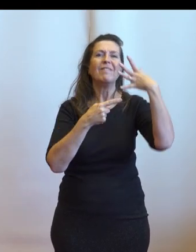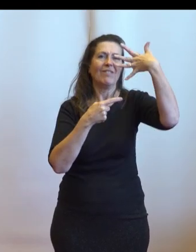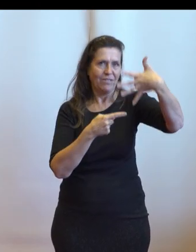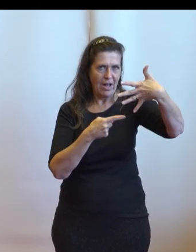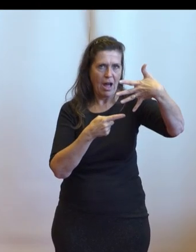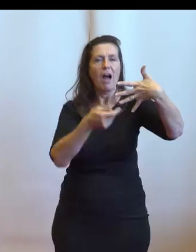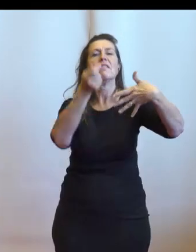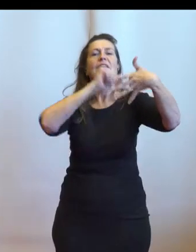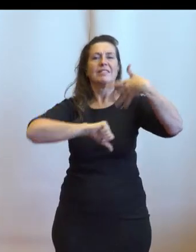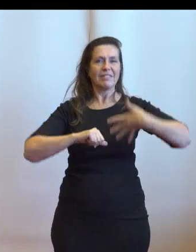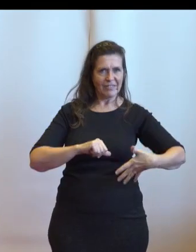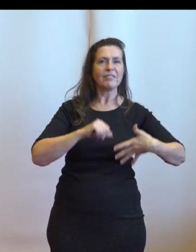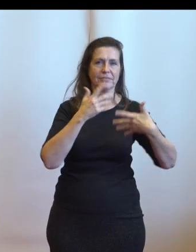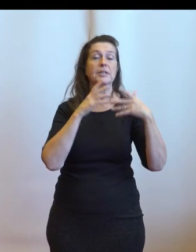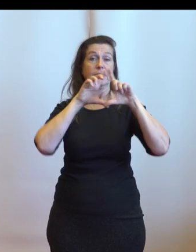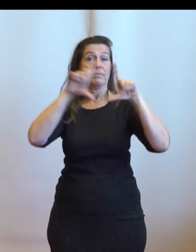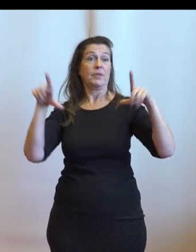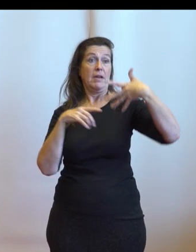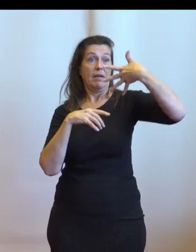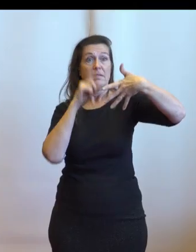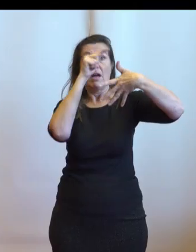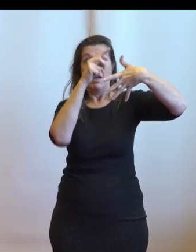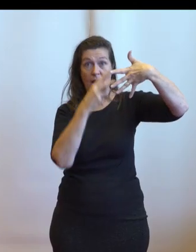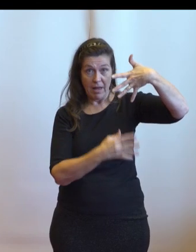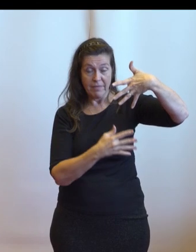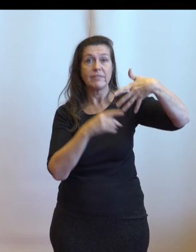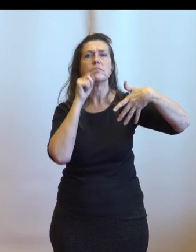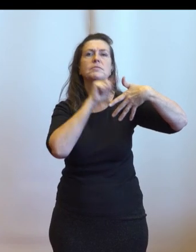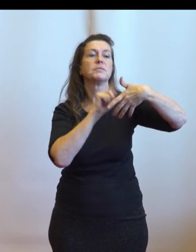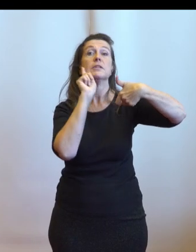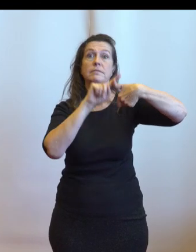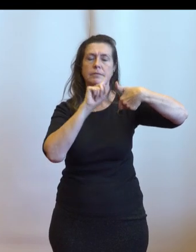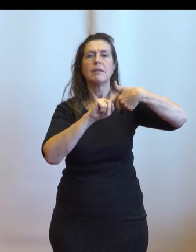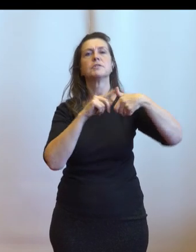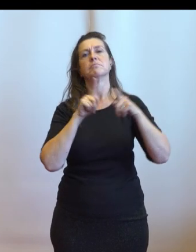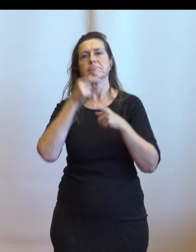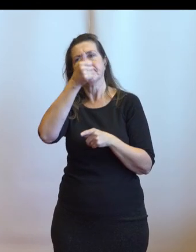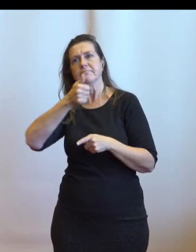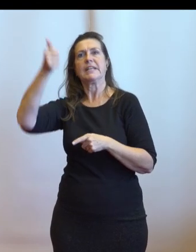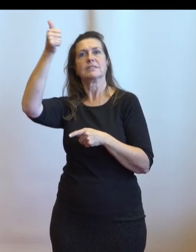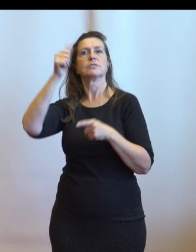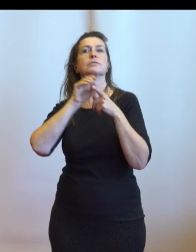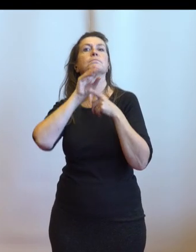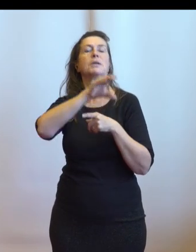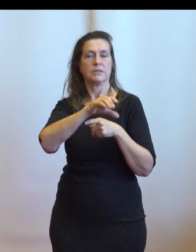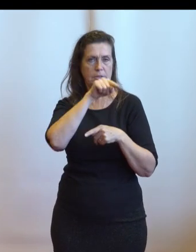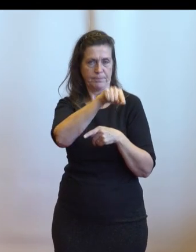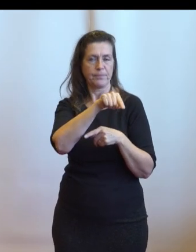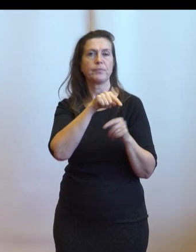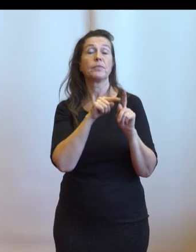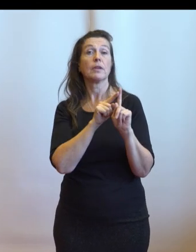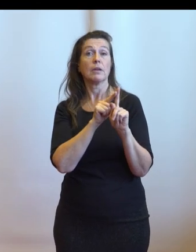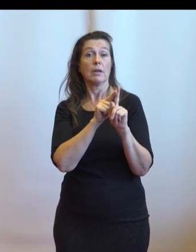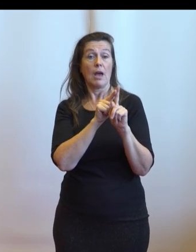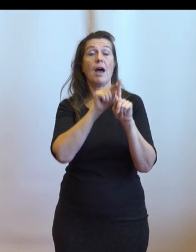5 will be on the next slide. And they are the points we covered earlier on. So first, you've got your exec level sponsor. If we then look across the top, we've